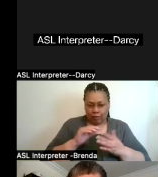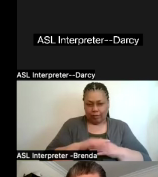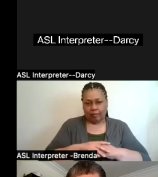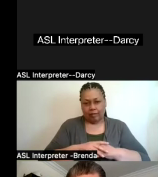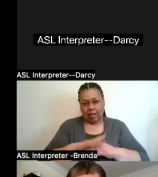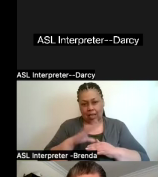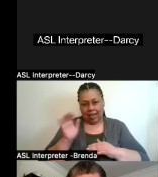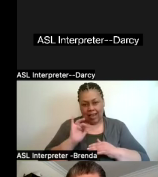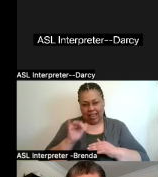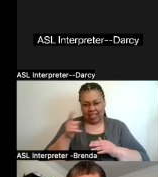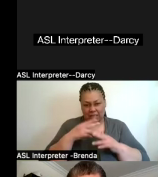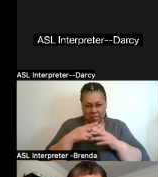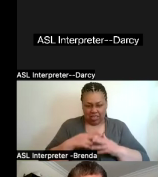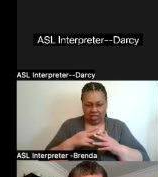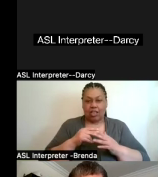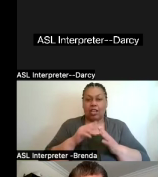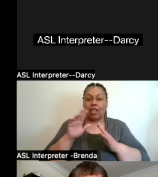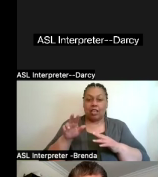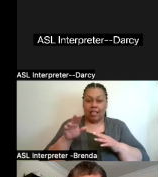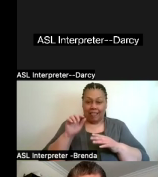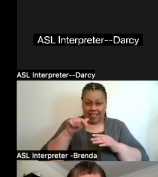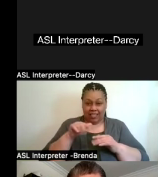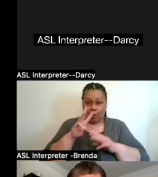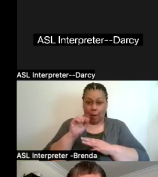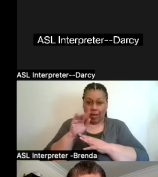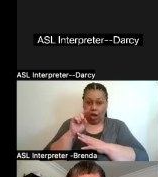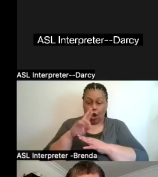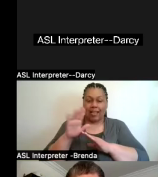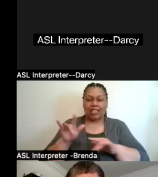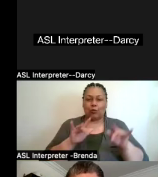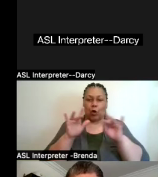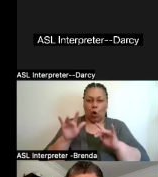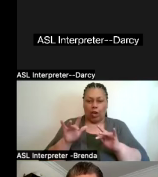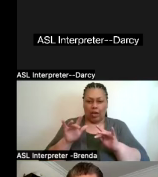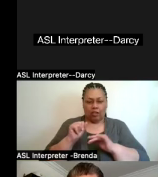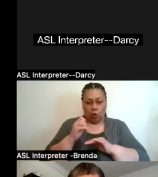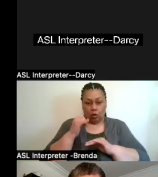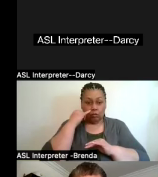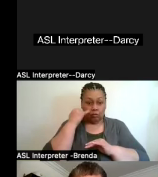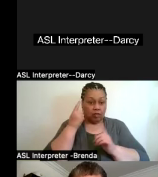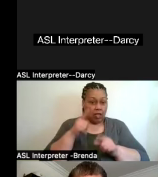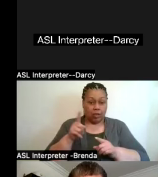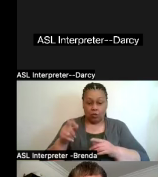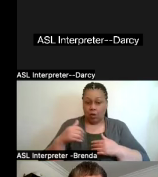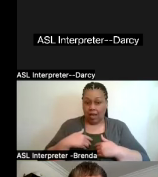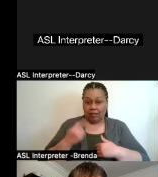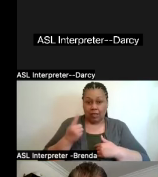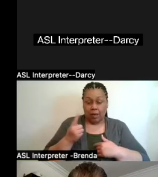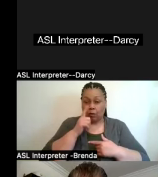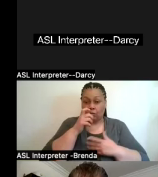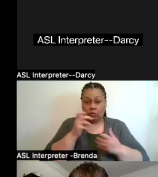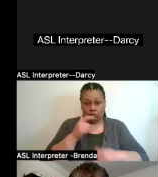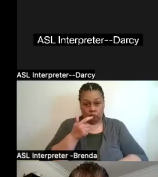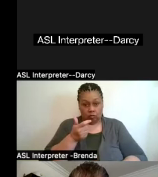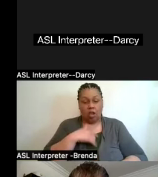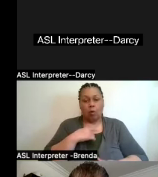the webinar is recorded, so that if you have anybody who would like to watch it, will be available